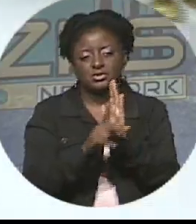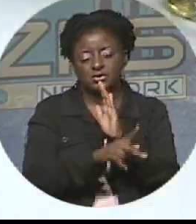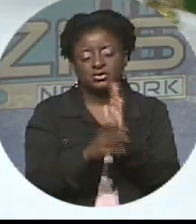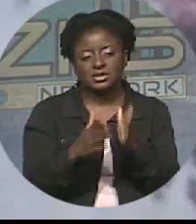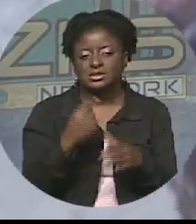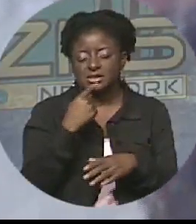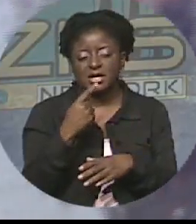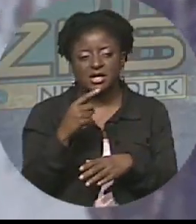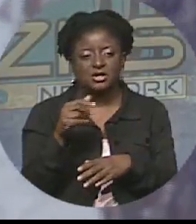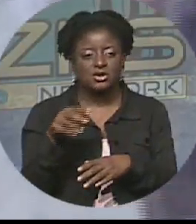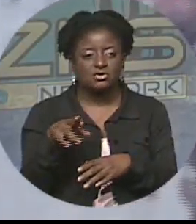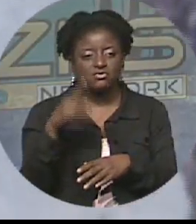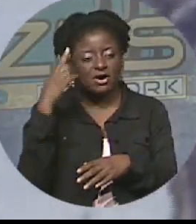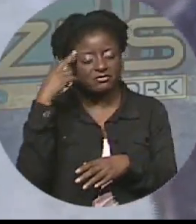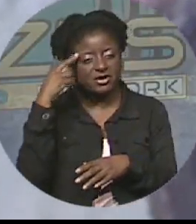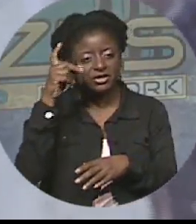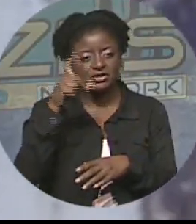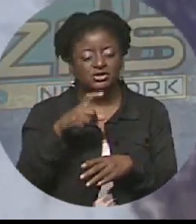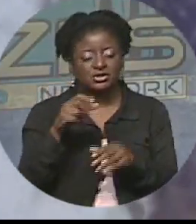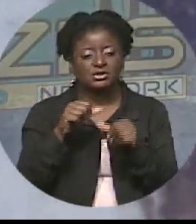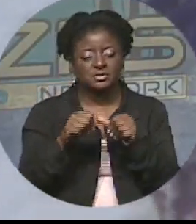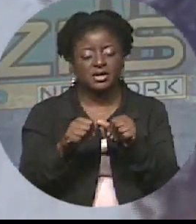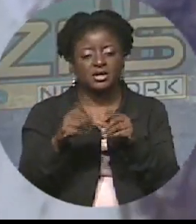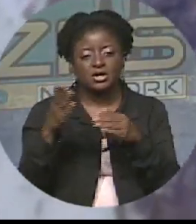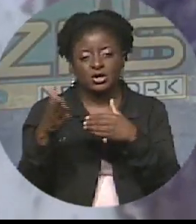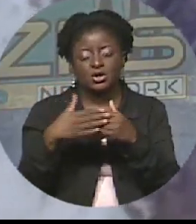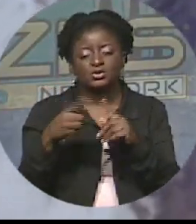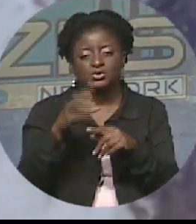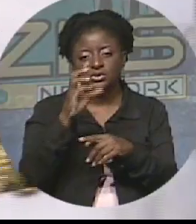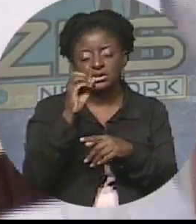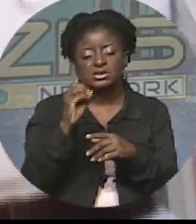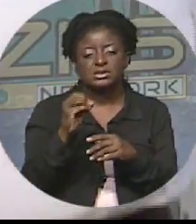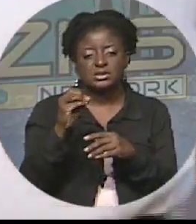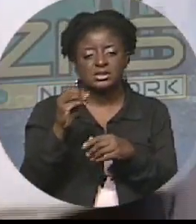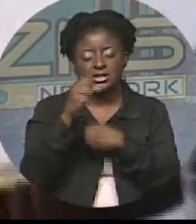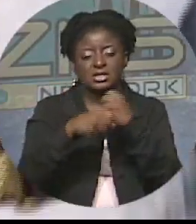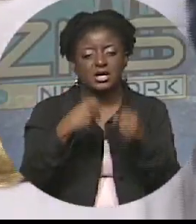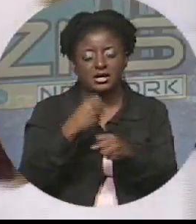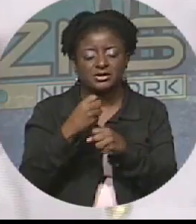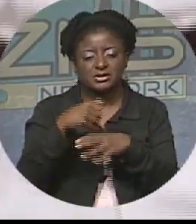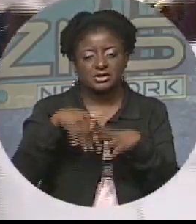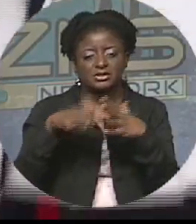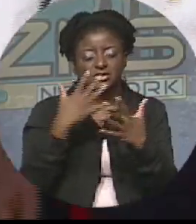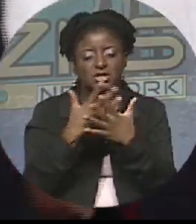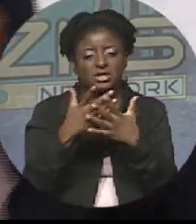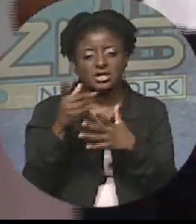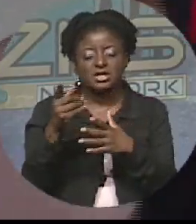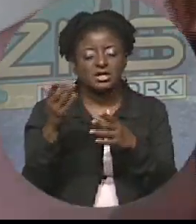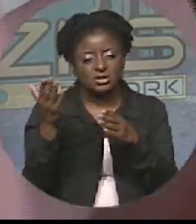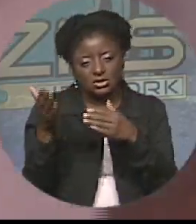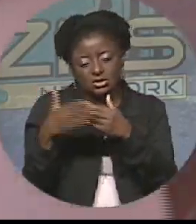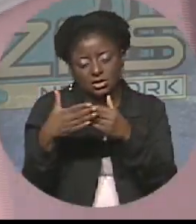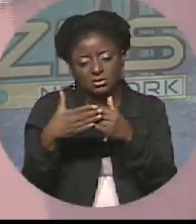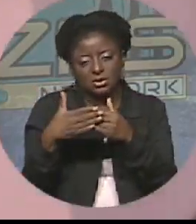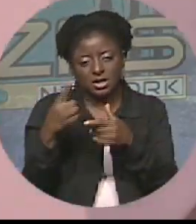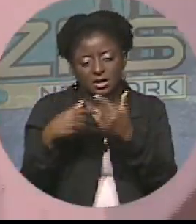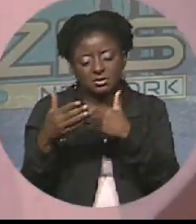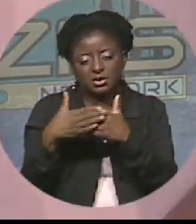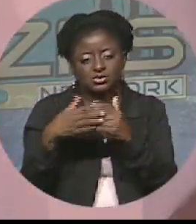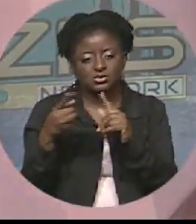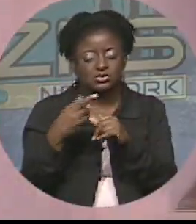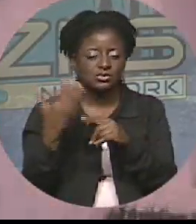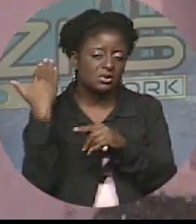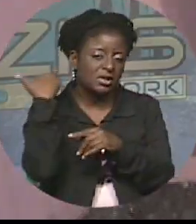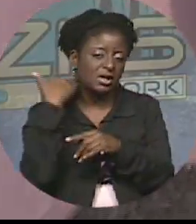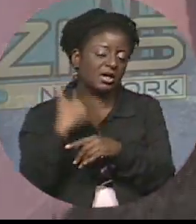in jail because he almost beheaded his girlfriend and stabbed her 15 times. Raphael's attorney, Calvin Seymour, told the